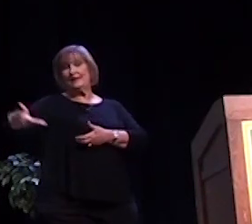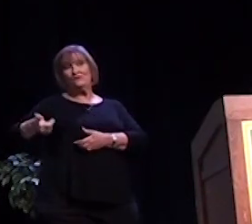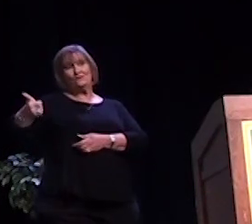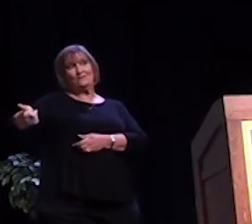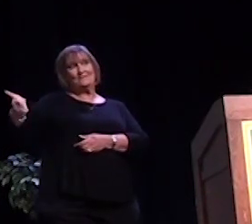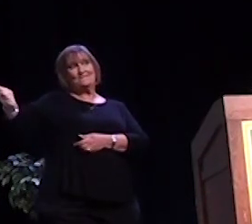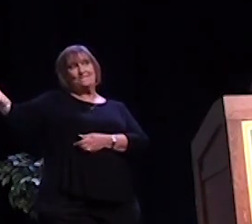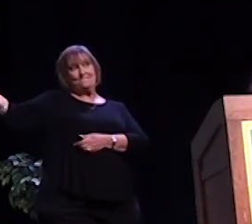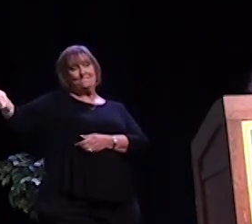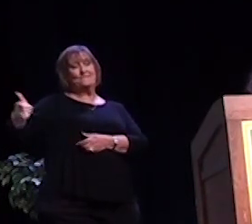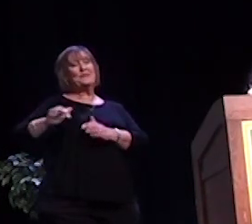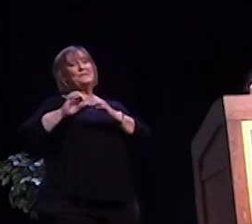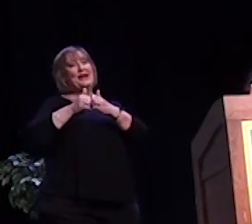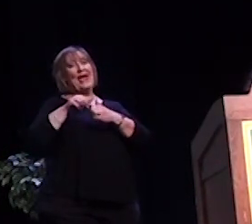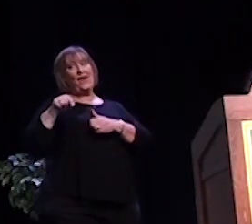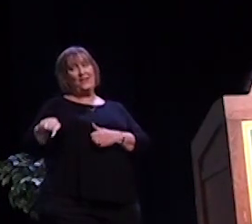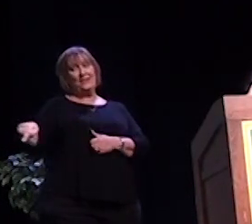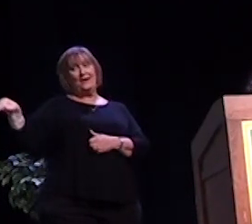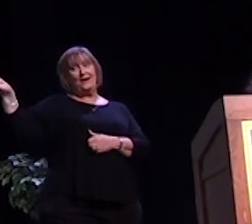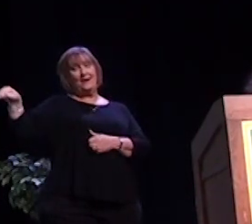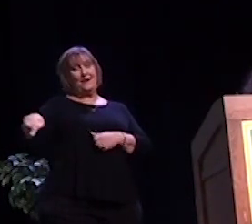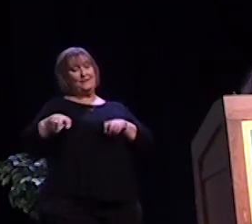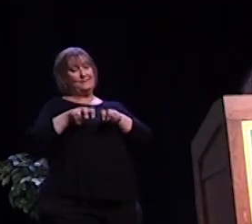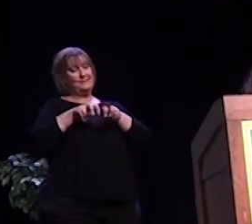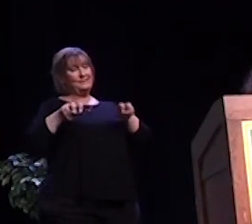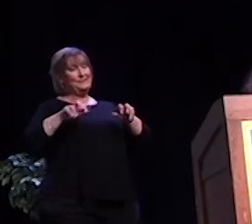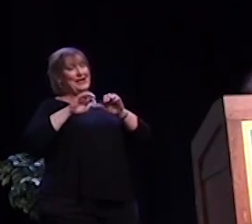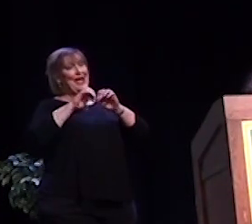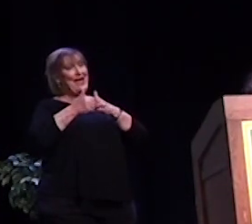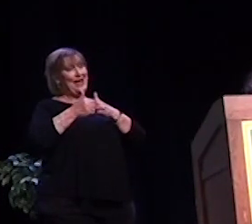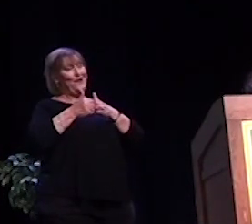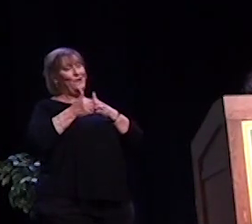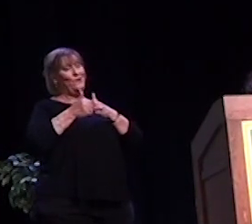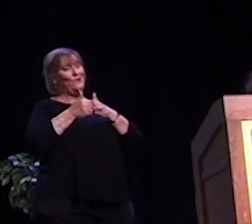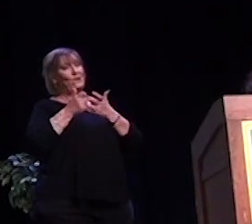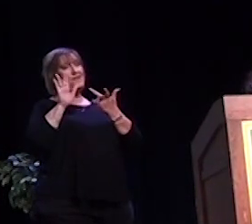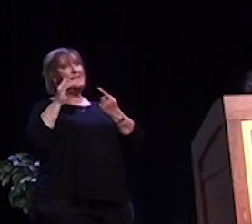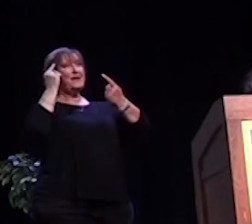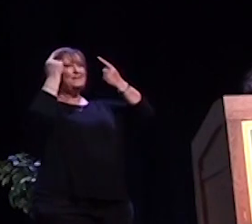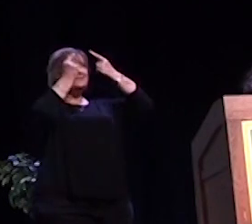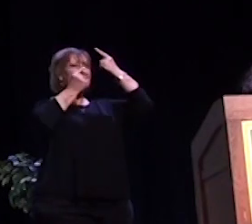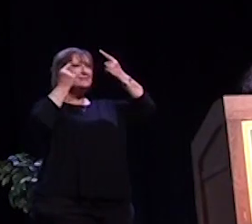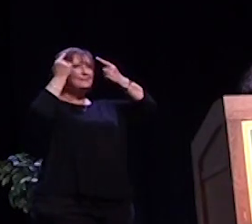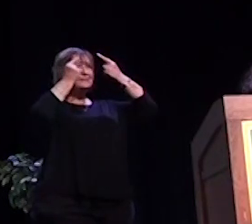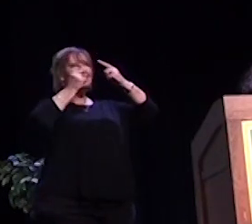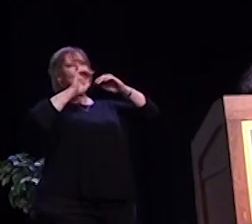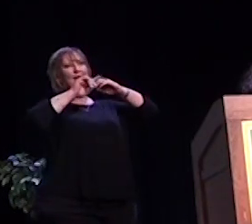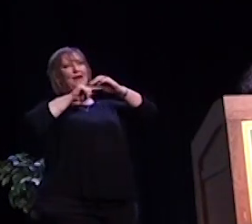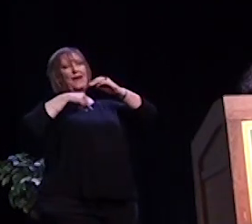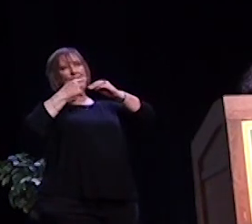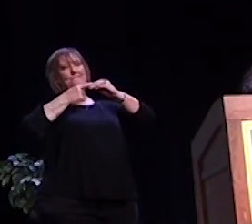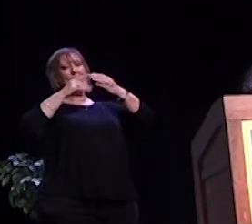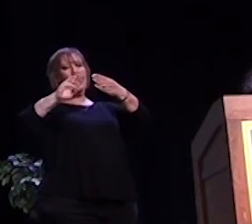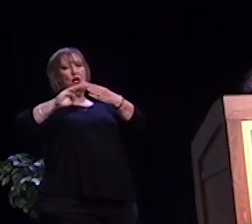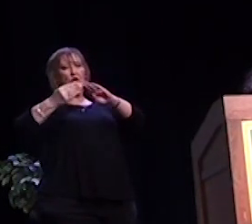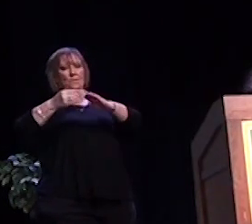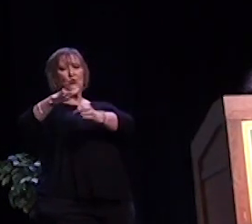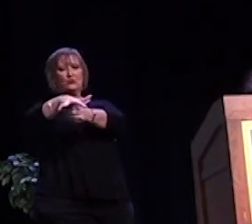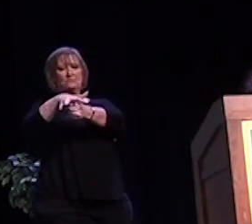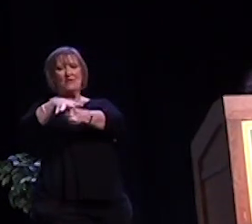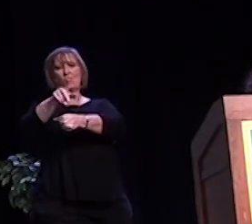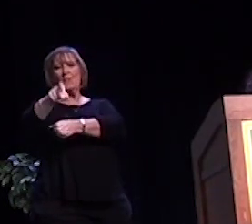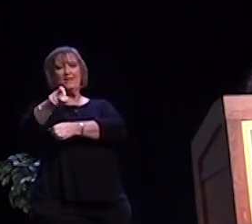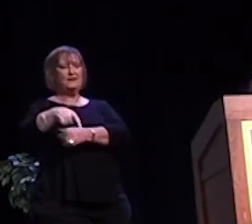ways individuals on this panel are able to think through what communities need and